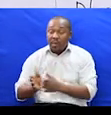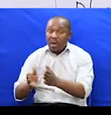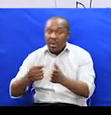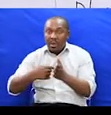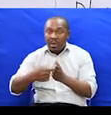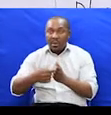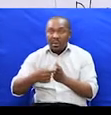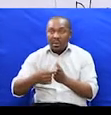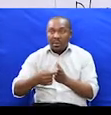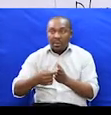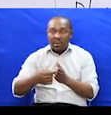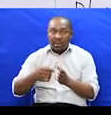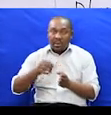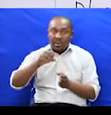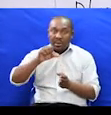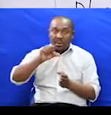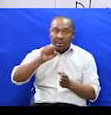a solar